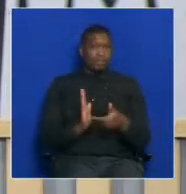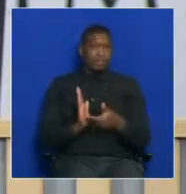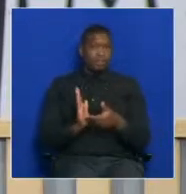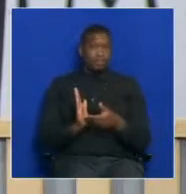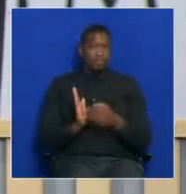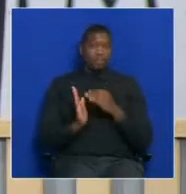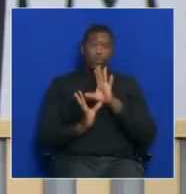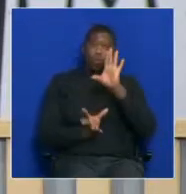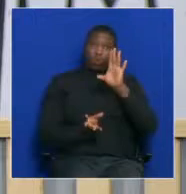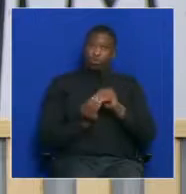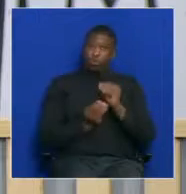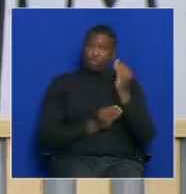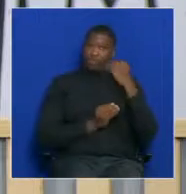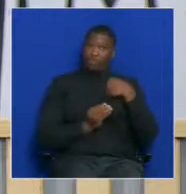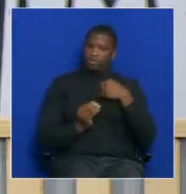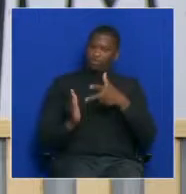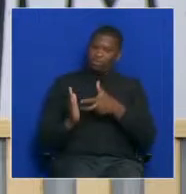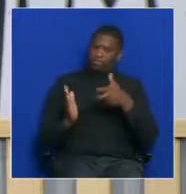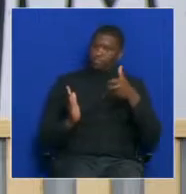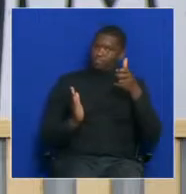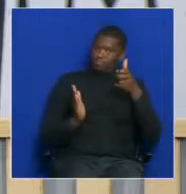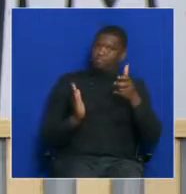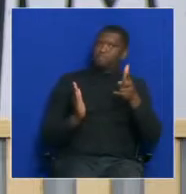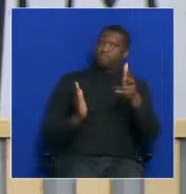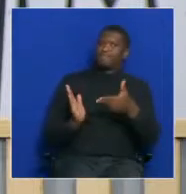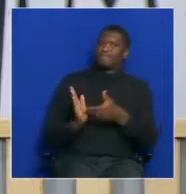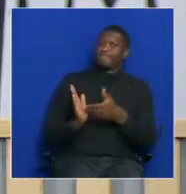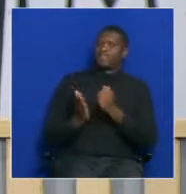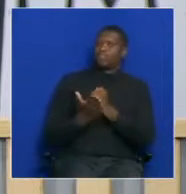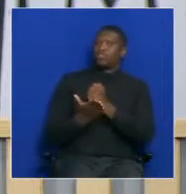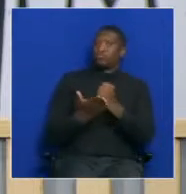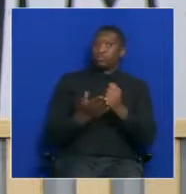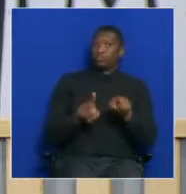register. As I said, that these